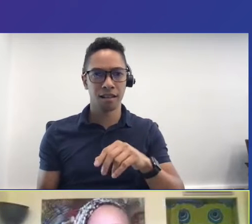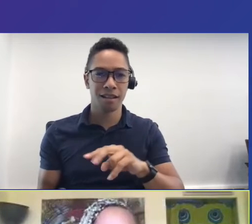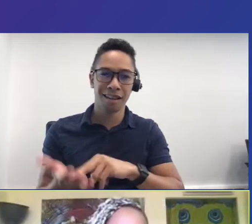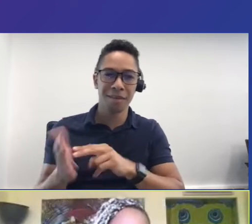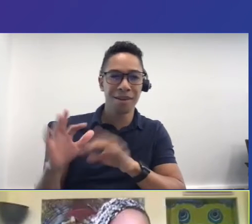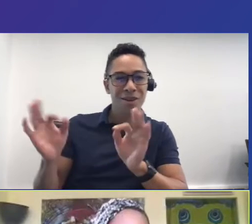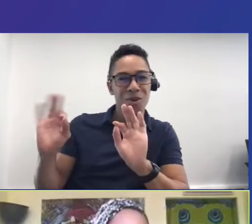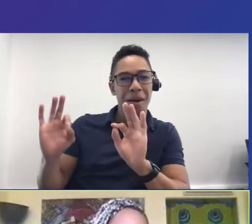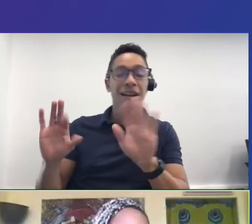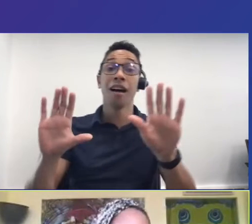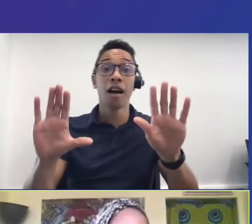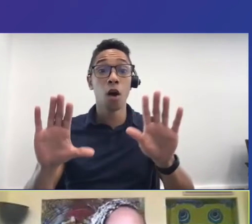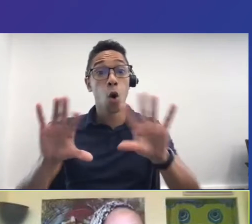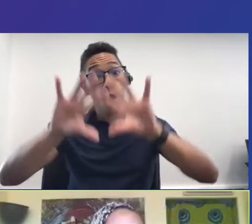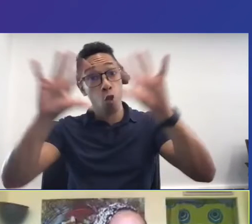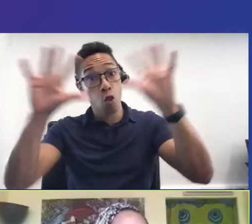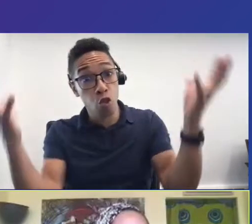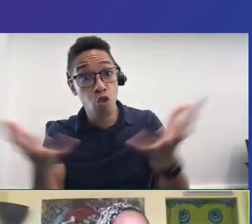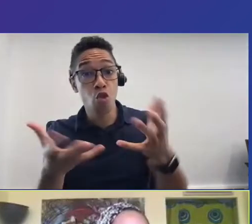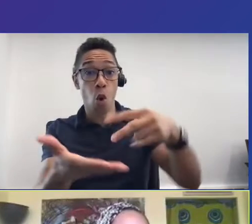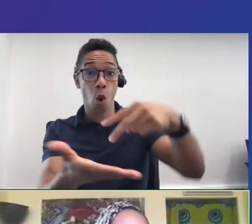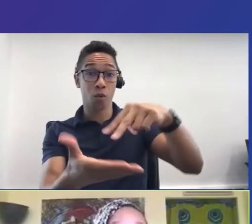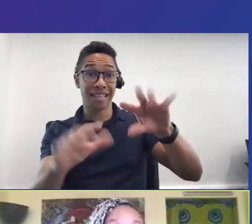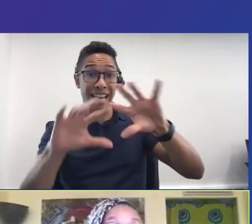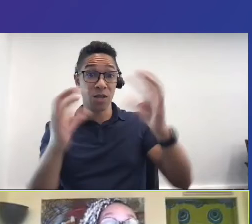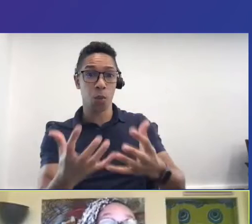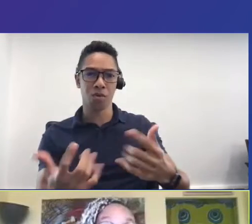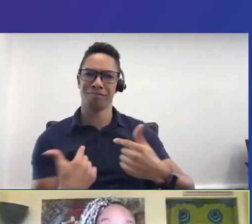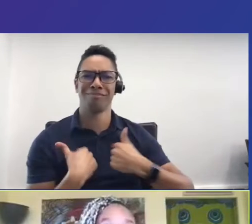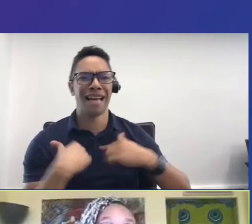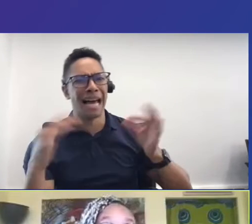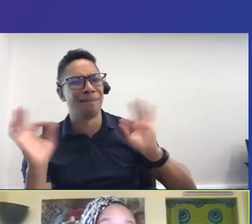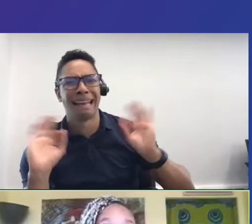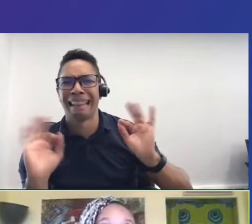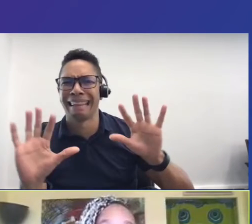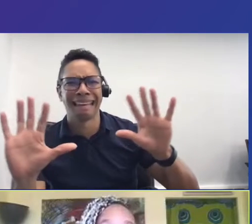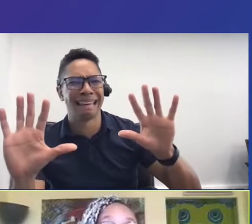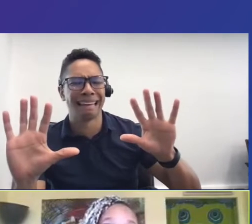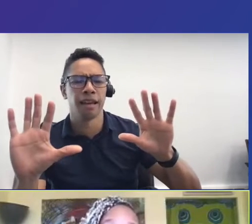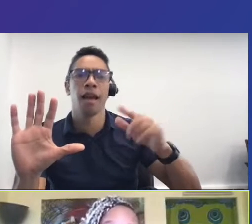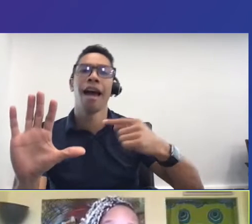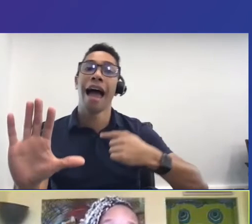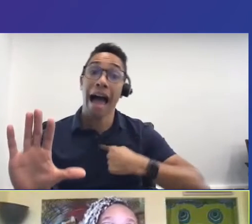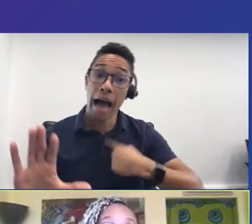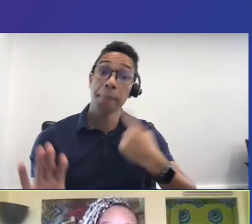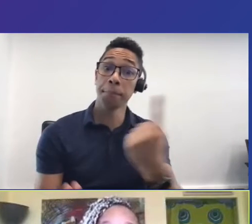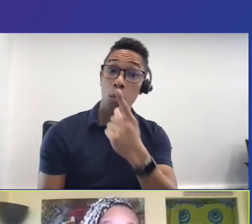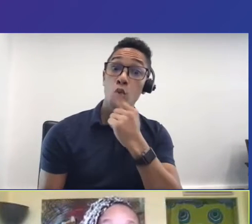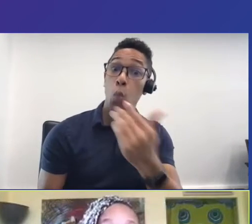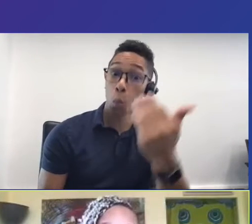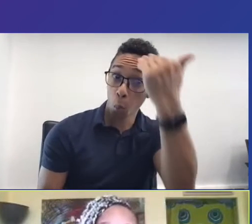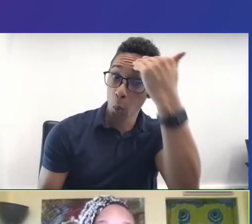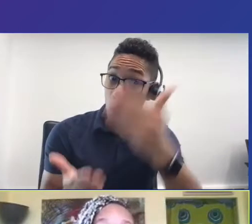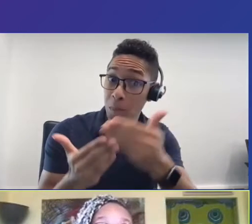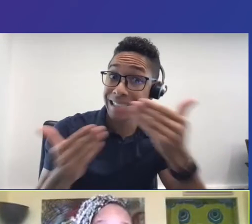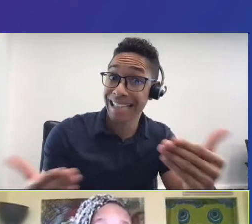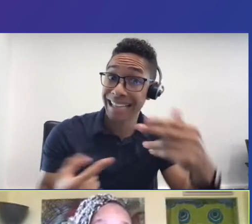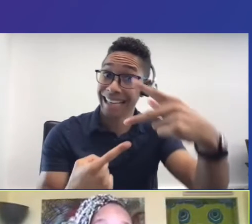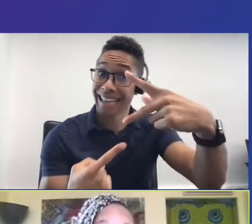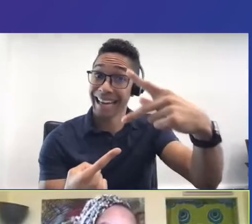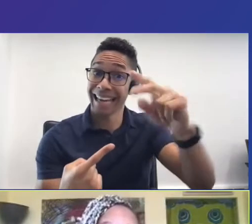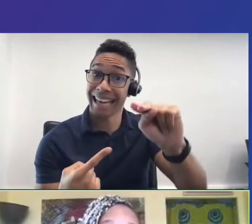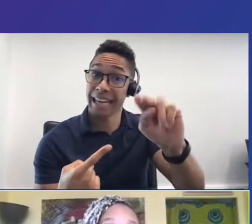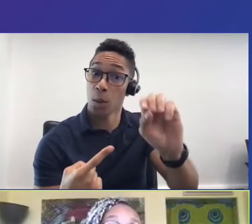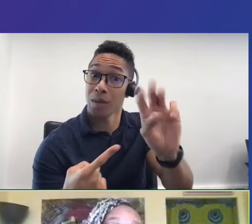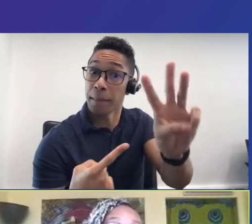really not nobody. You know what I'm saying? Like Adia, she ain't nobody, but I am someone that knows things, like KNOW. I